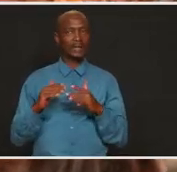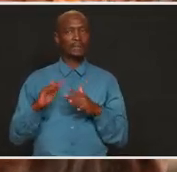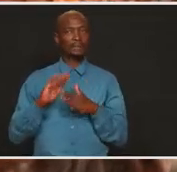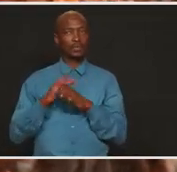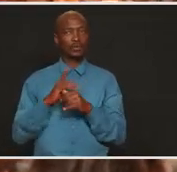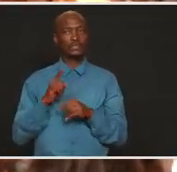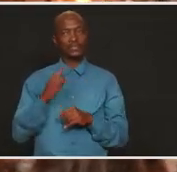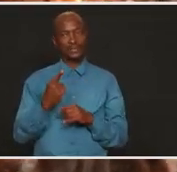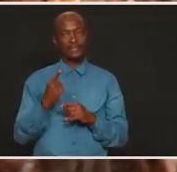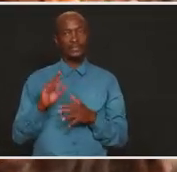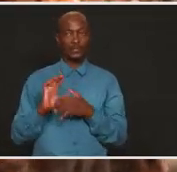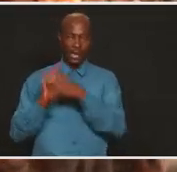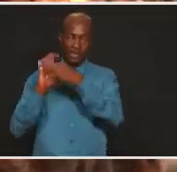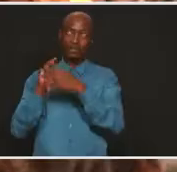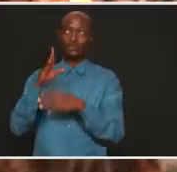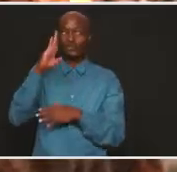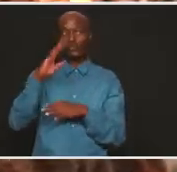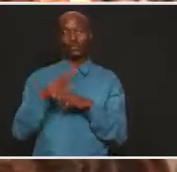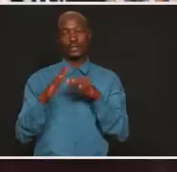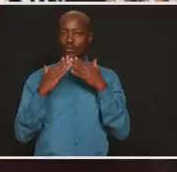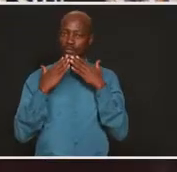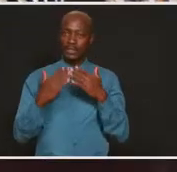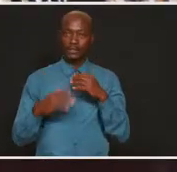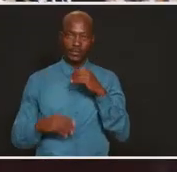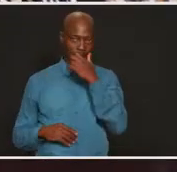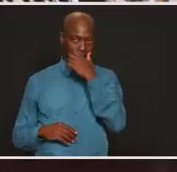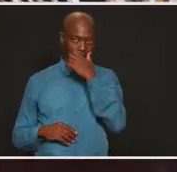foremost to God alone thank you